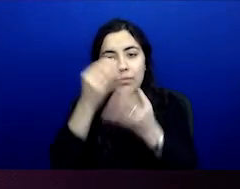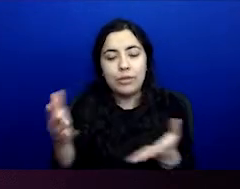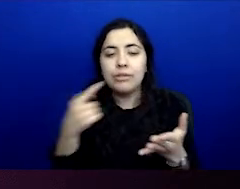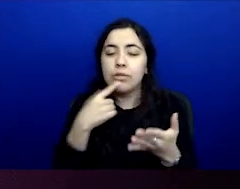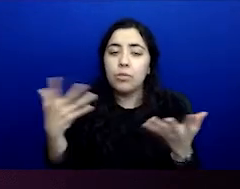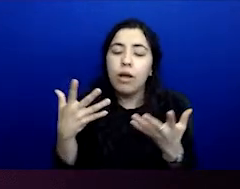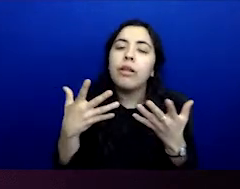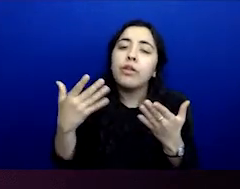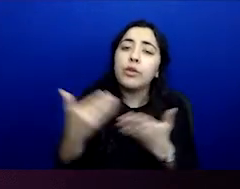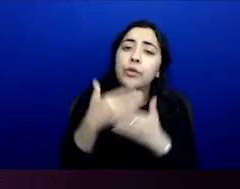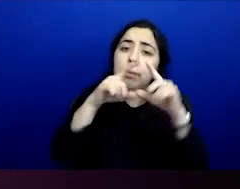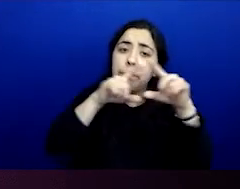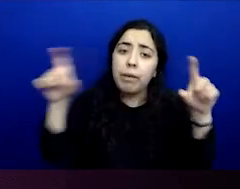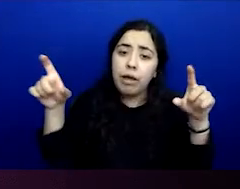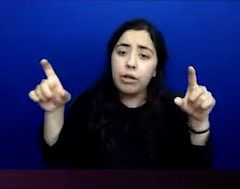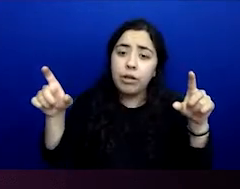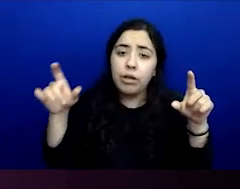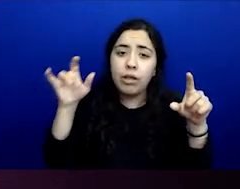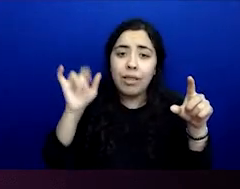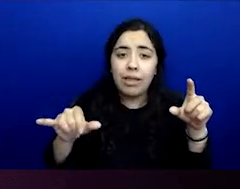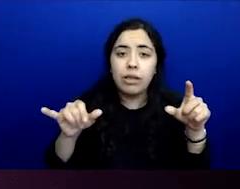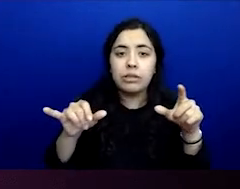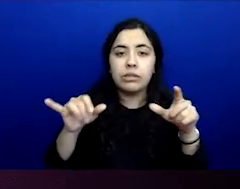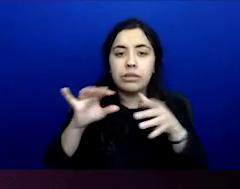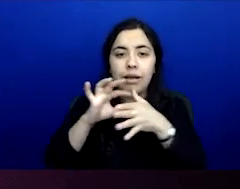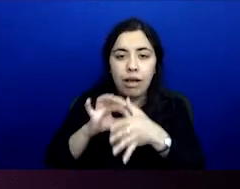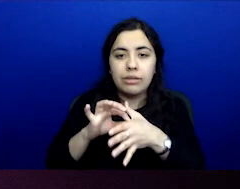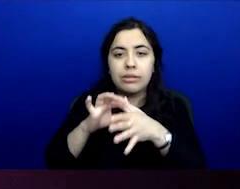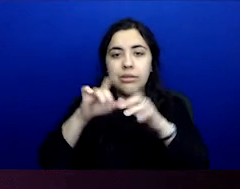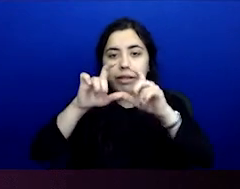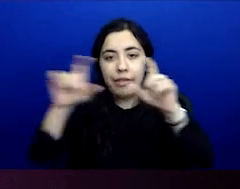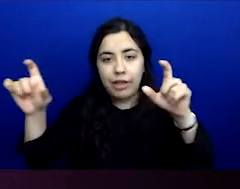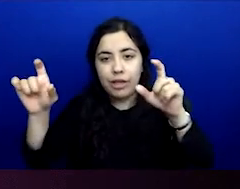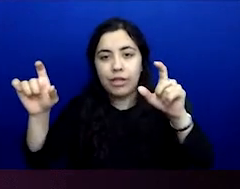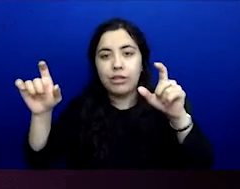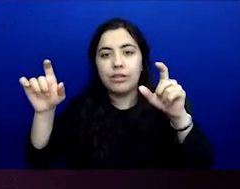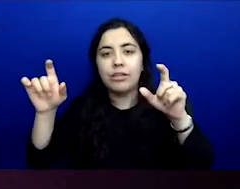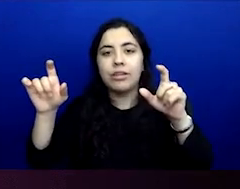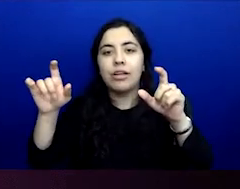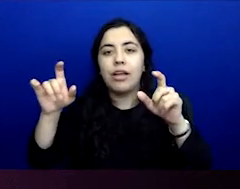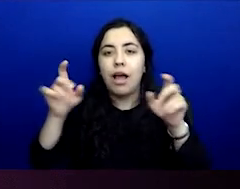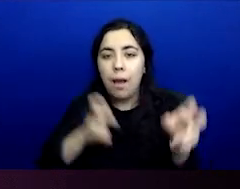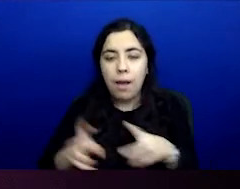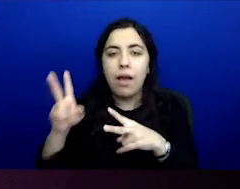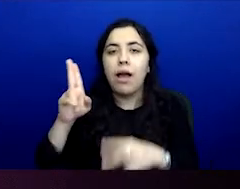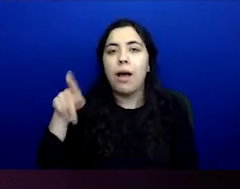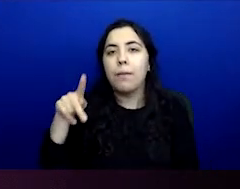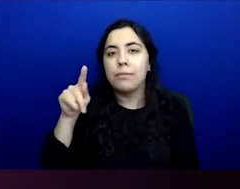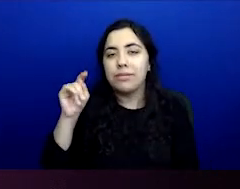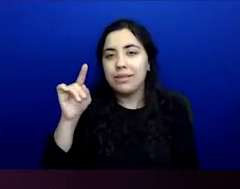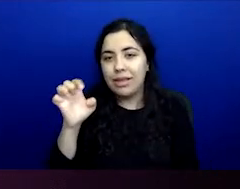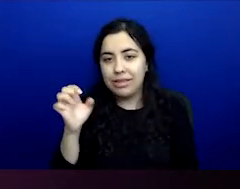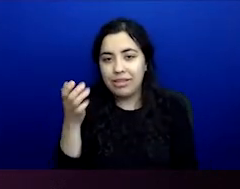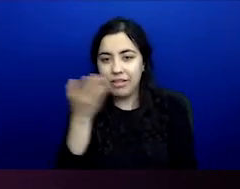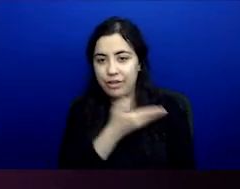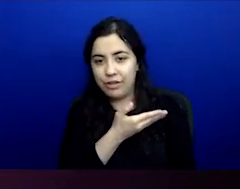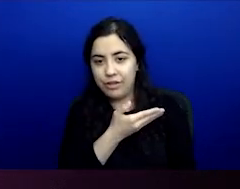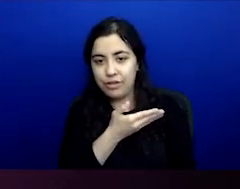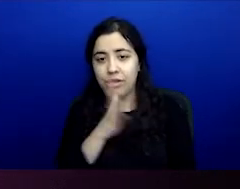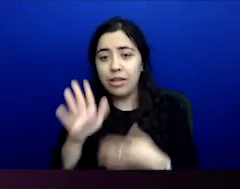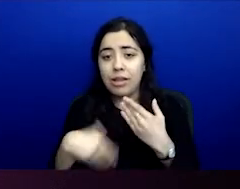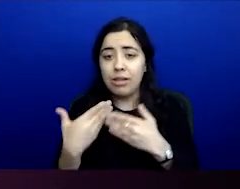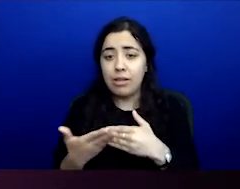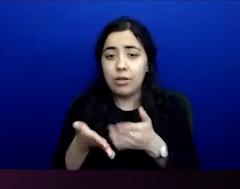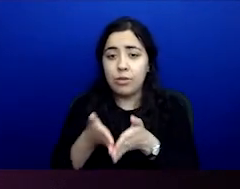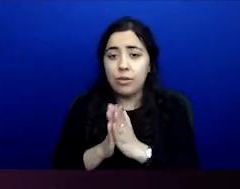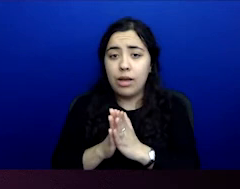banner is deploy with confidence, and it updates that edge cache. Now, on the next request, you can get